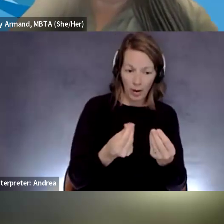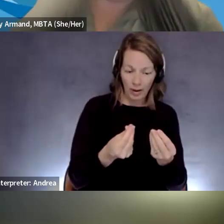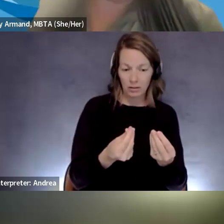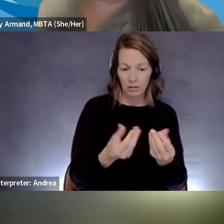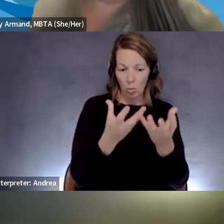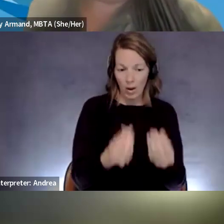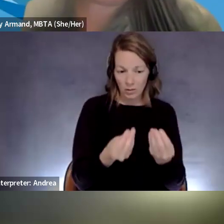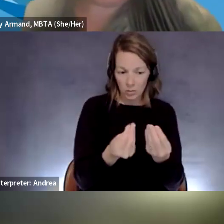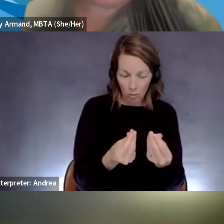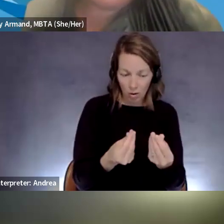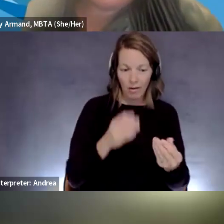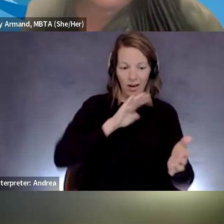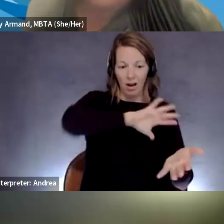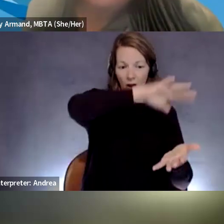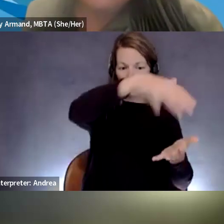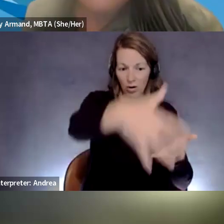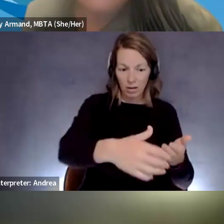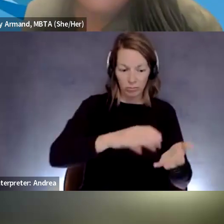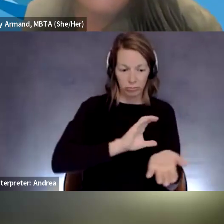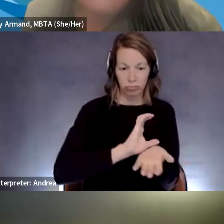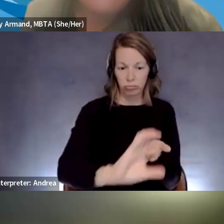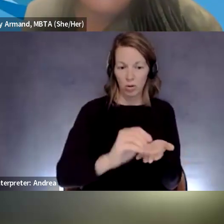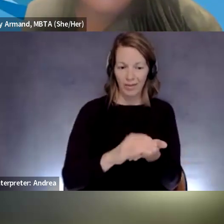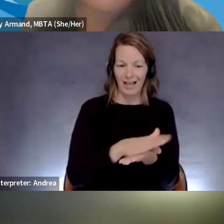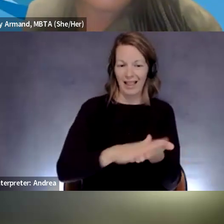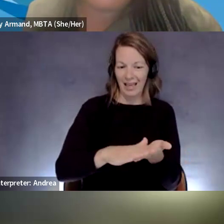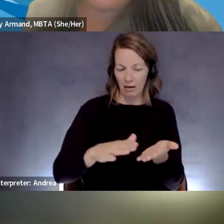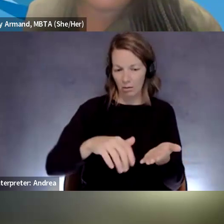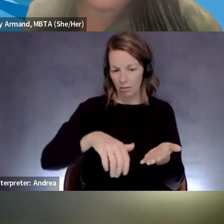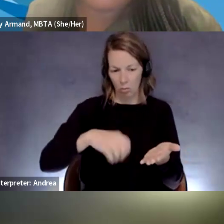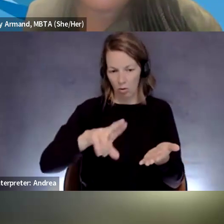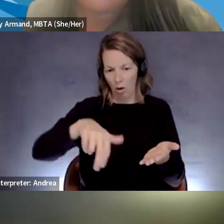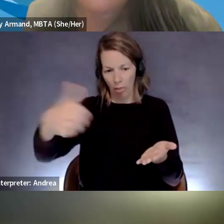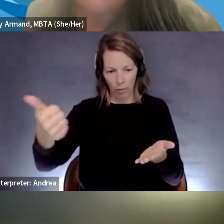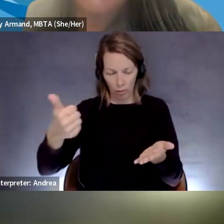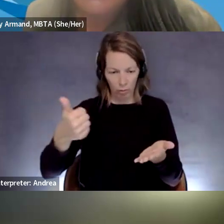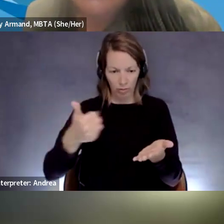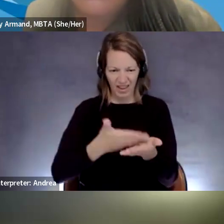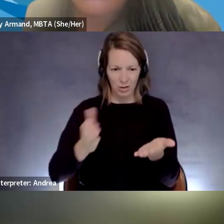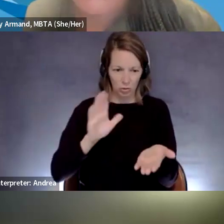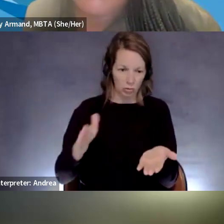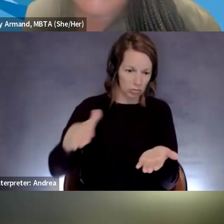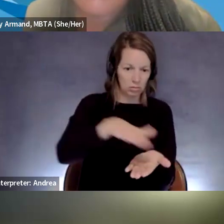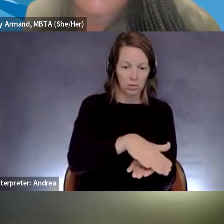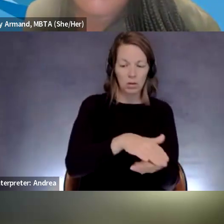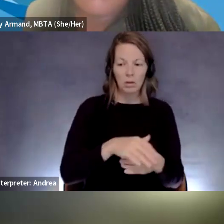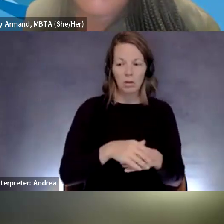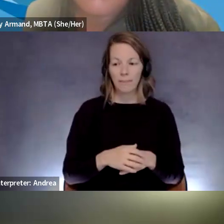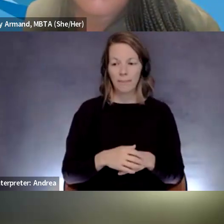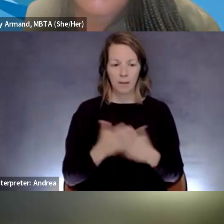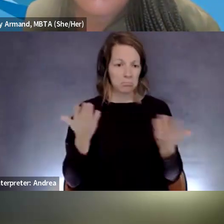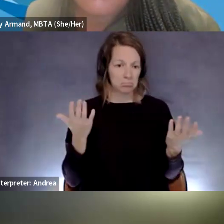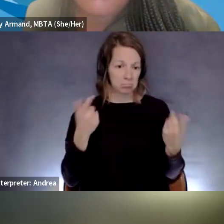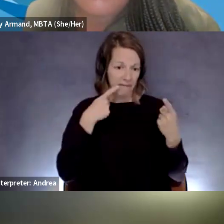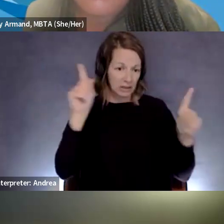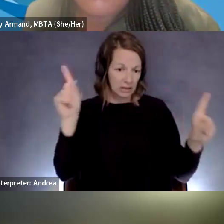with clean soil or other coverings during operations, it proves highly